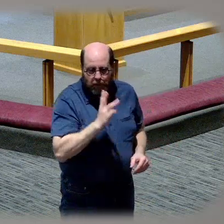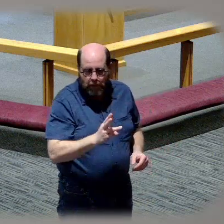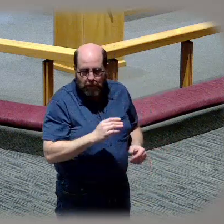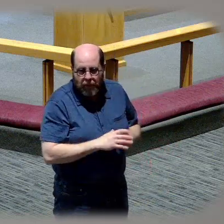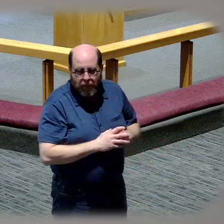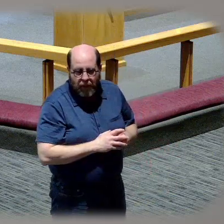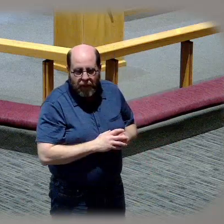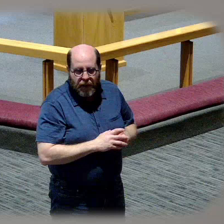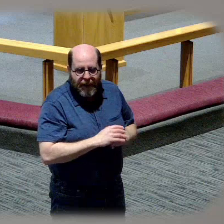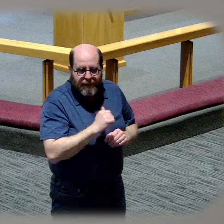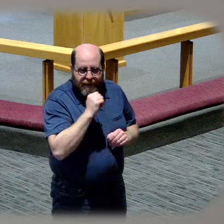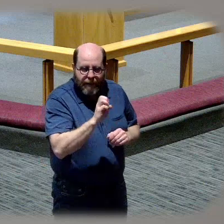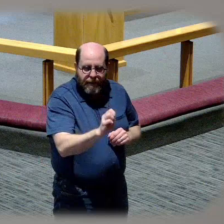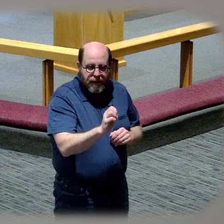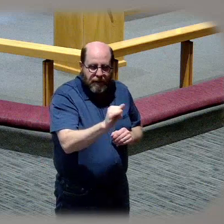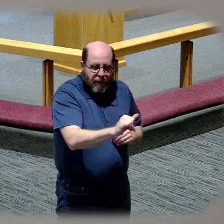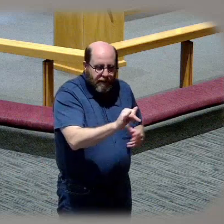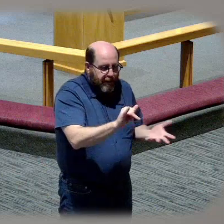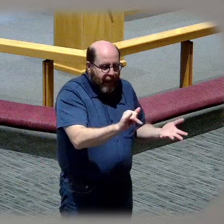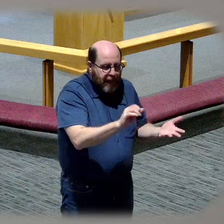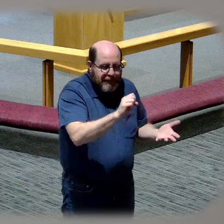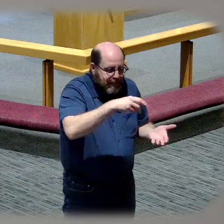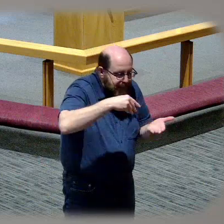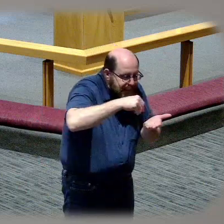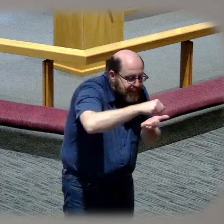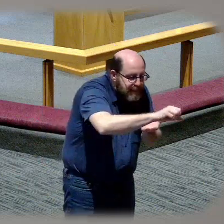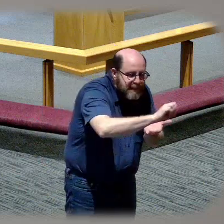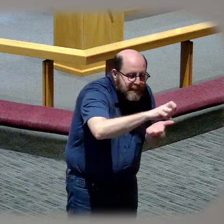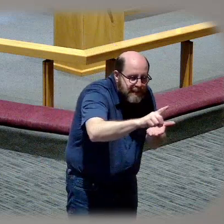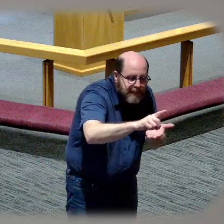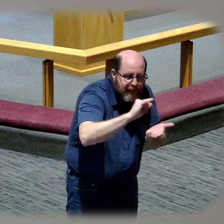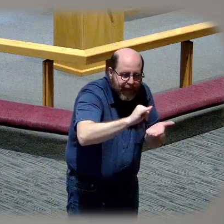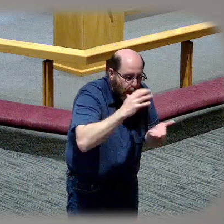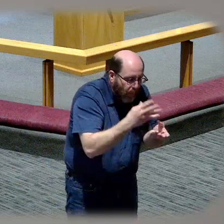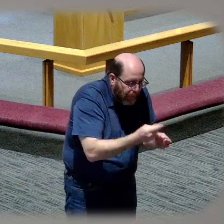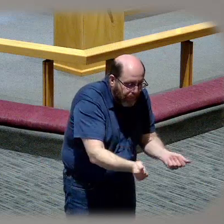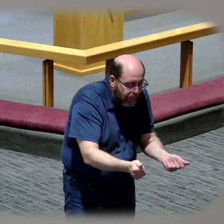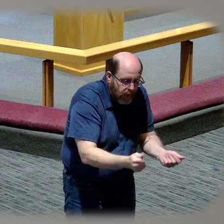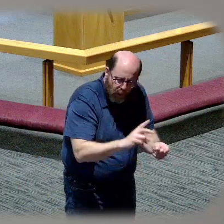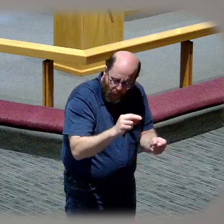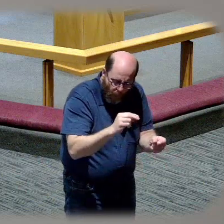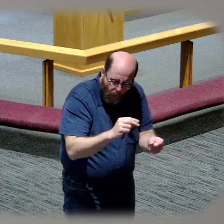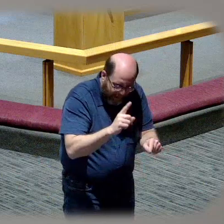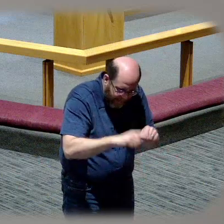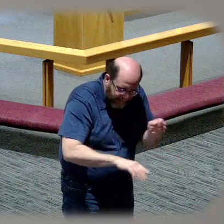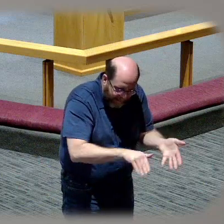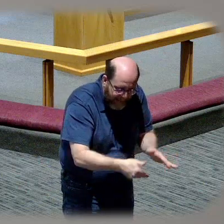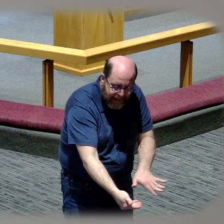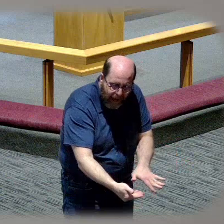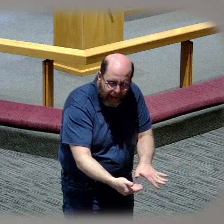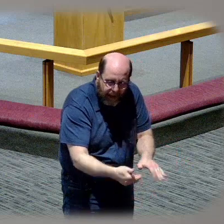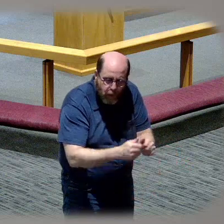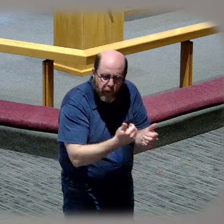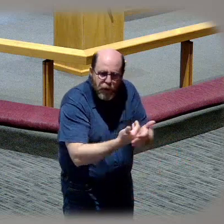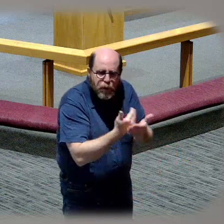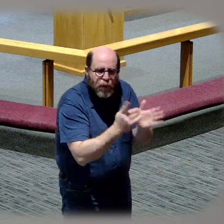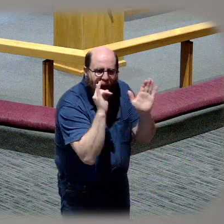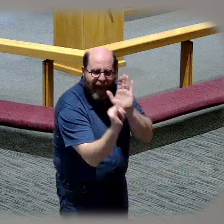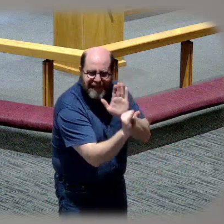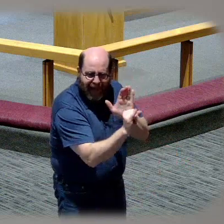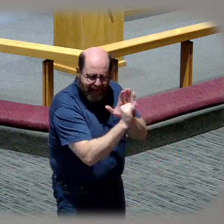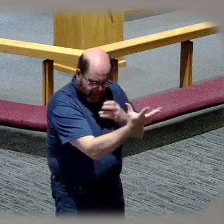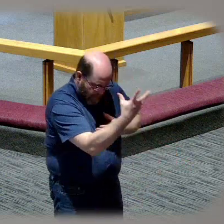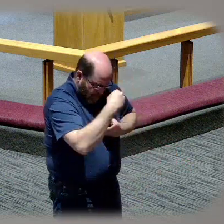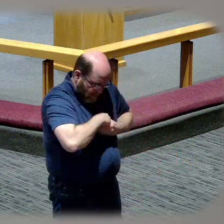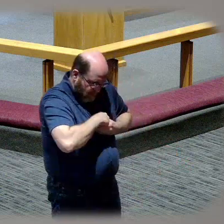Not of perishable seed, but of imperishable seed, with a new identity. And one of the things that